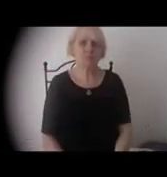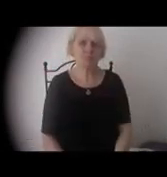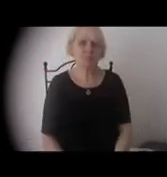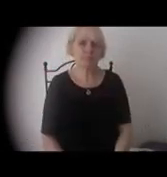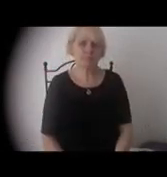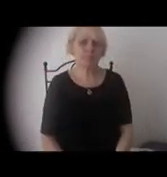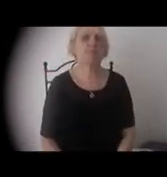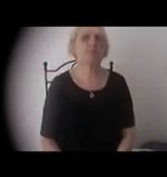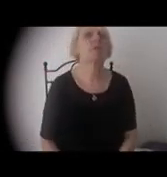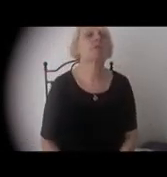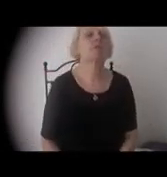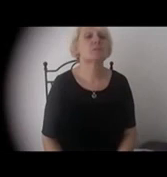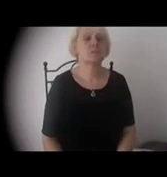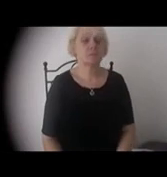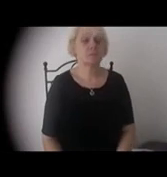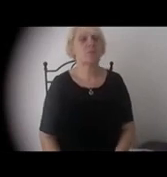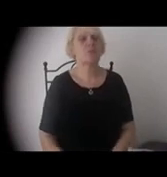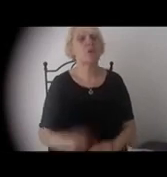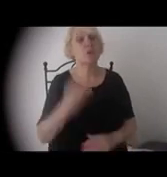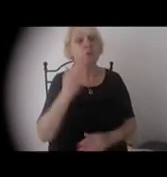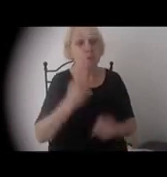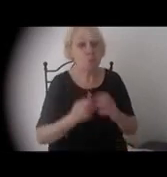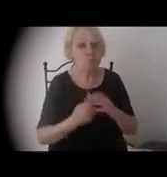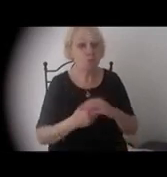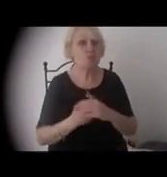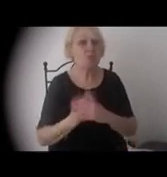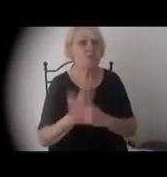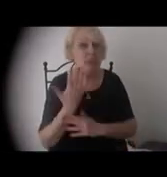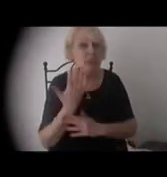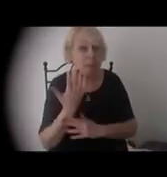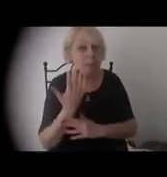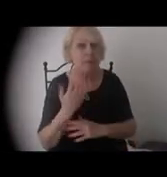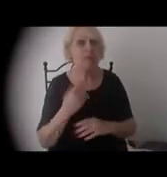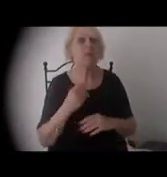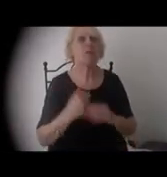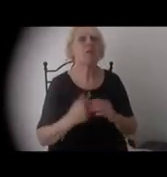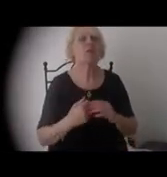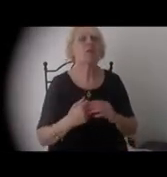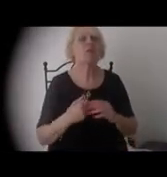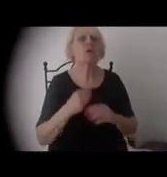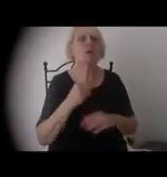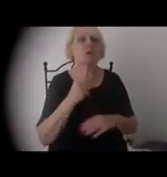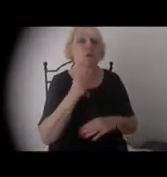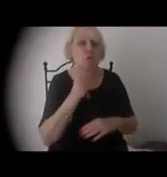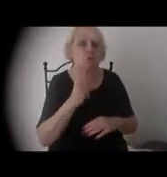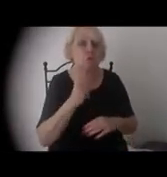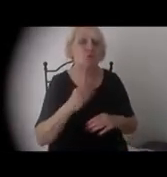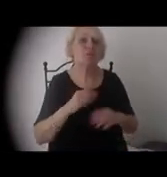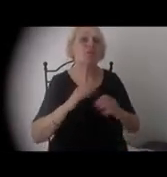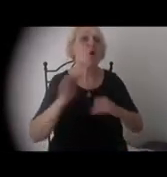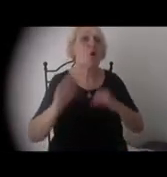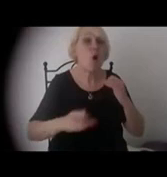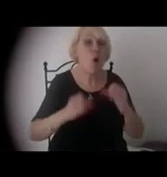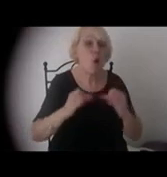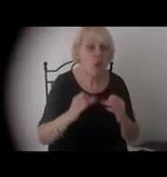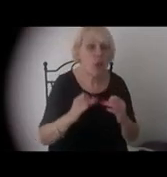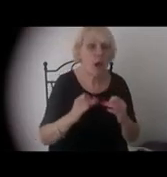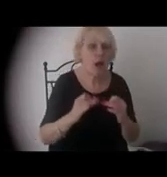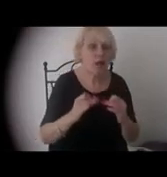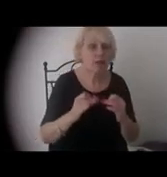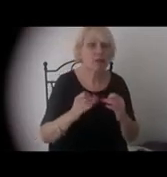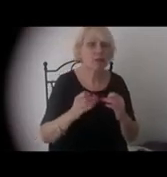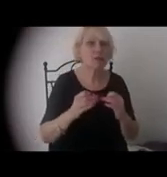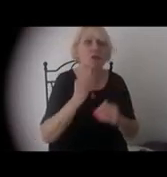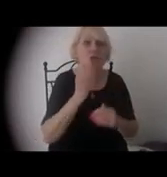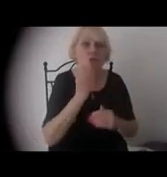and improving their practice. It's a big focus for us in education. We've developed a course for schools on digital technologies, which we're working